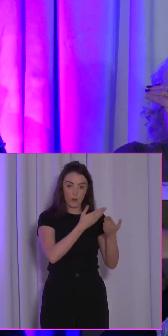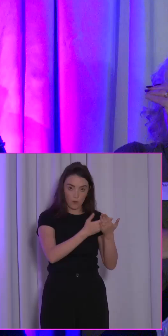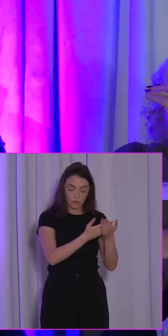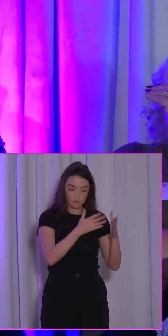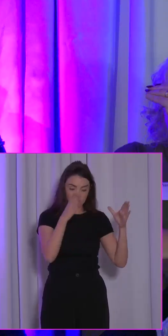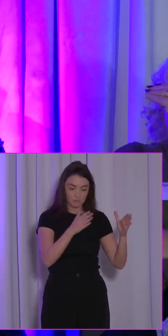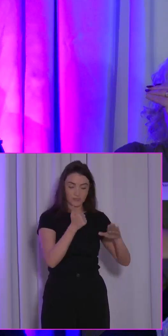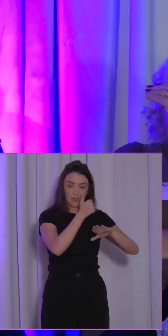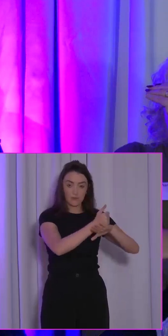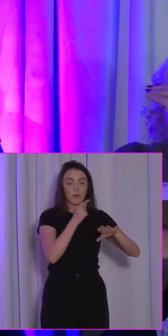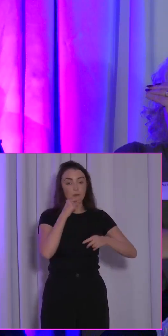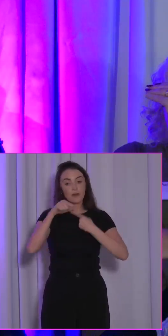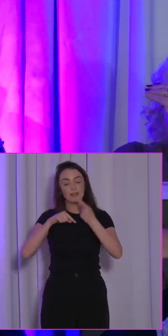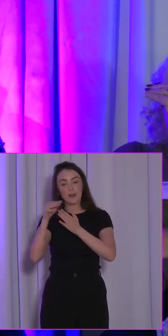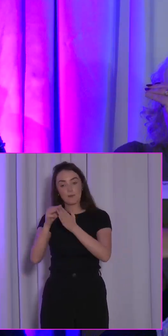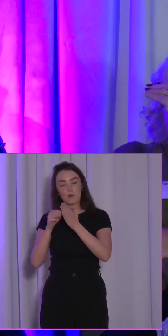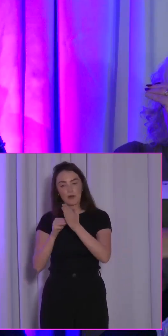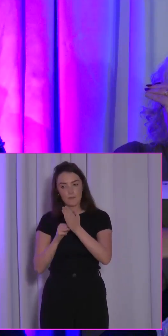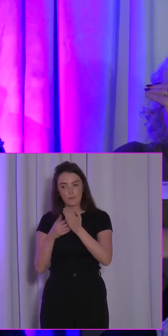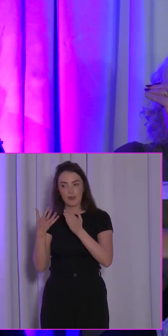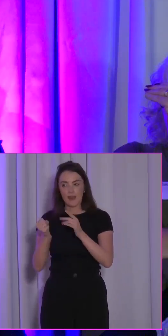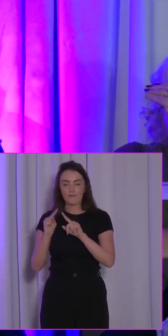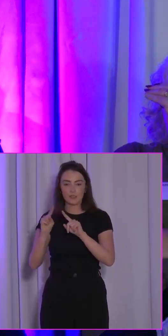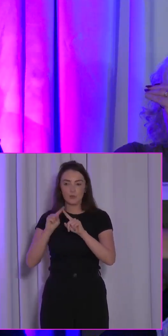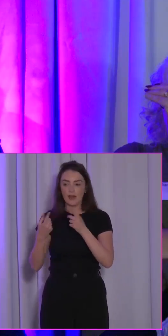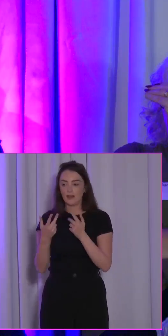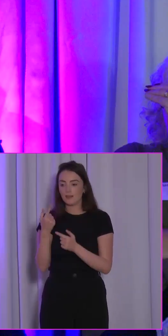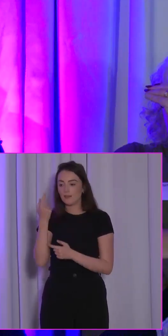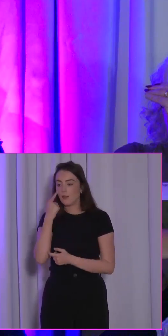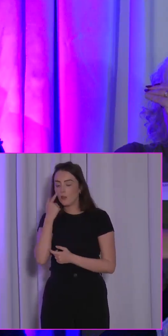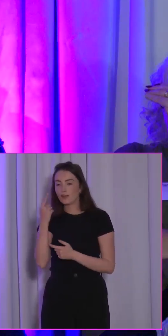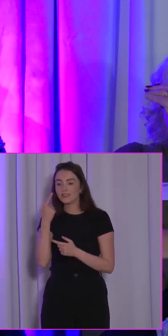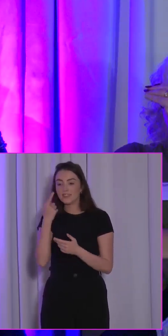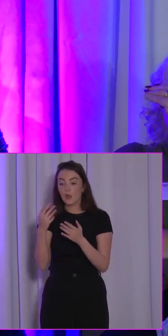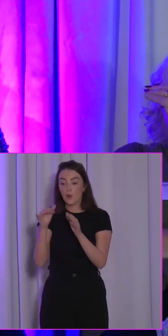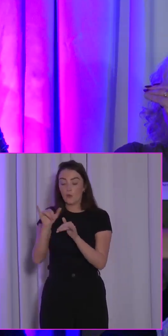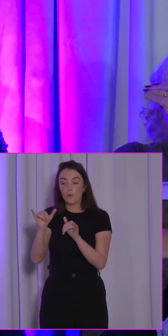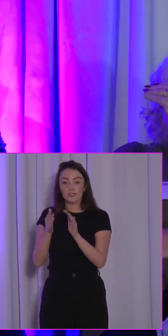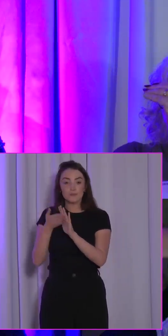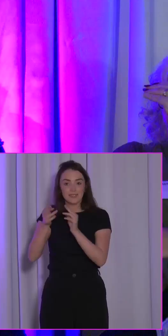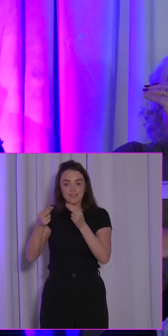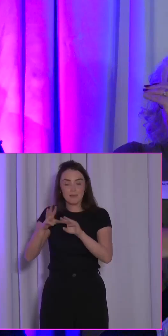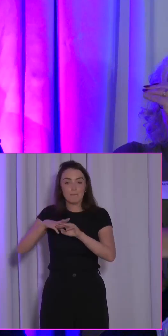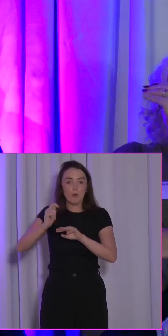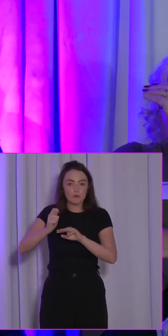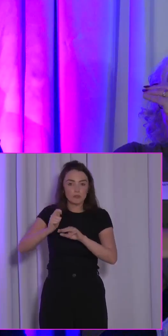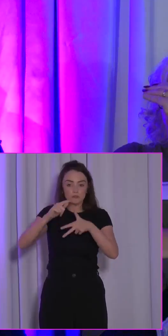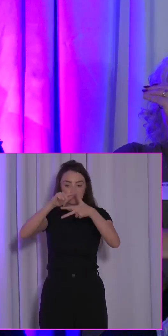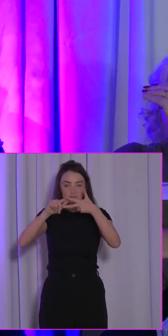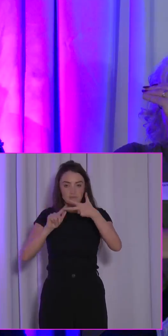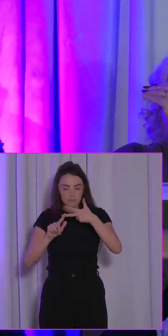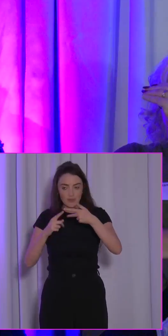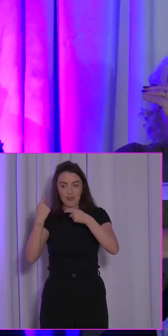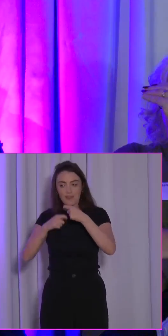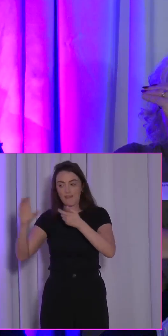our rolling programme, then we're doing almost a triage of the buildings that need it most, and then we go forward. Then we have the funding